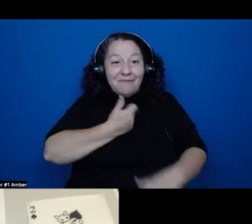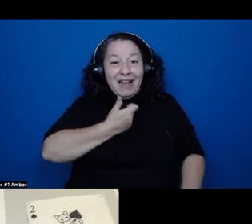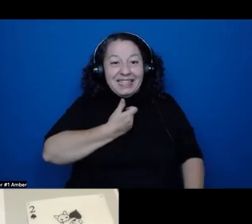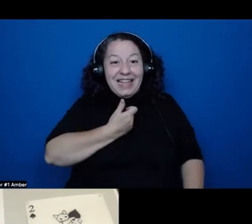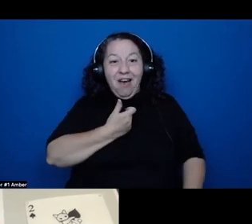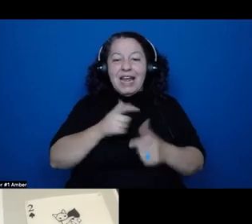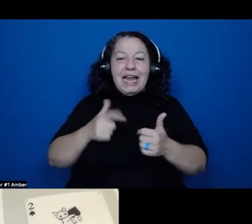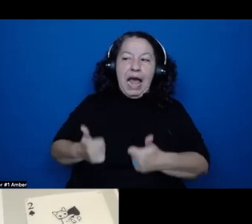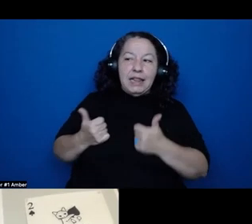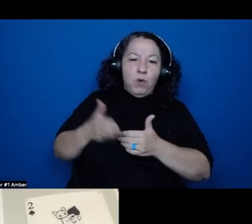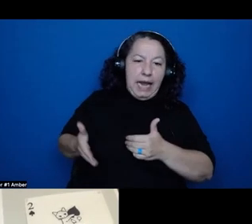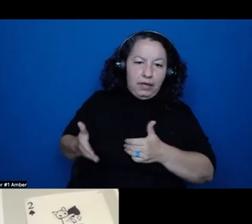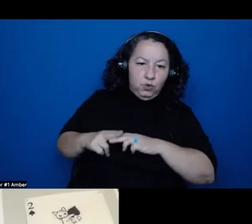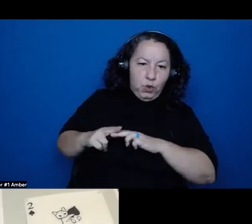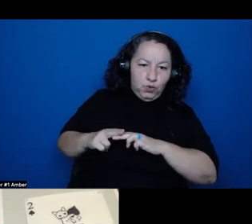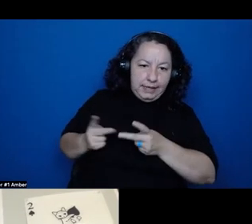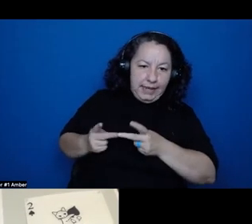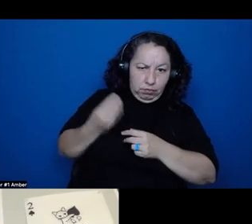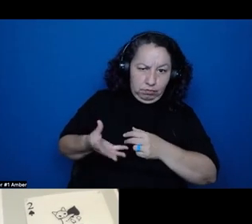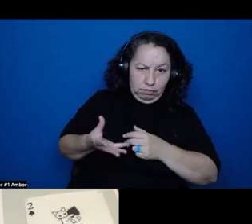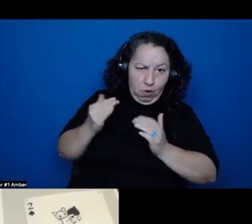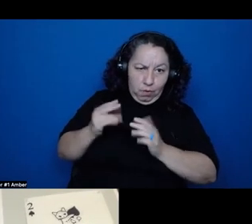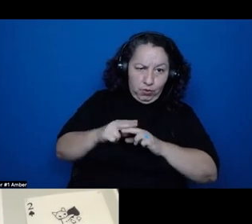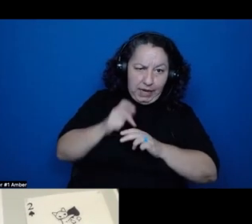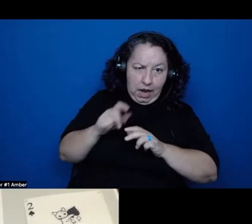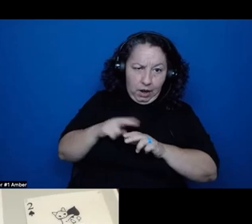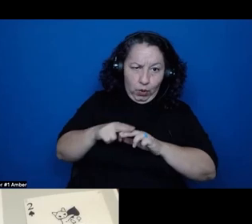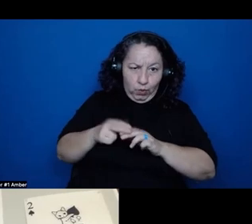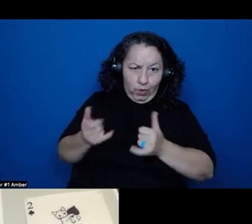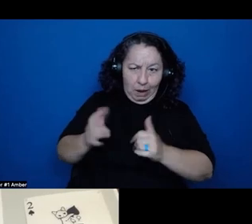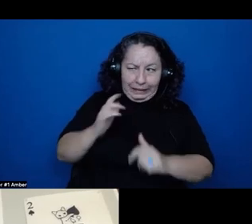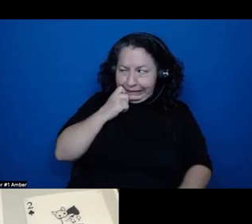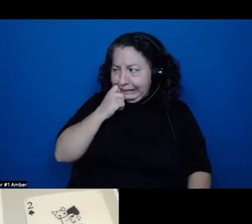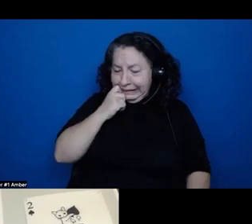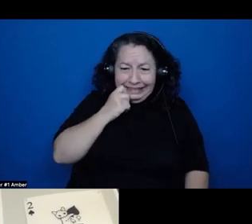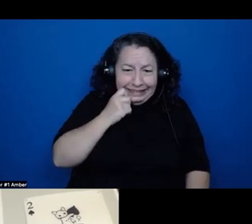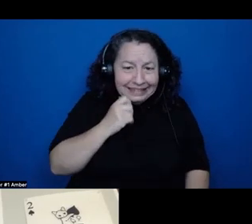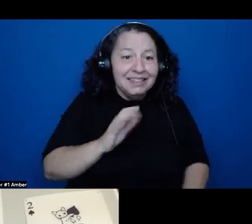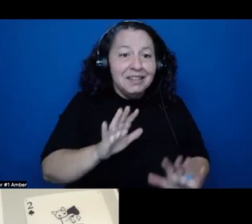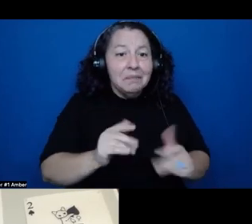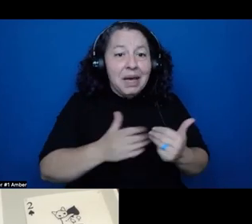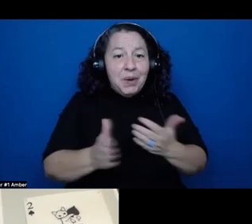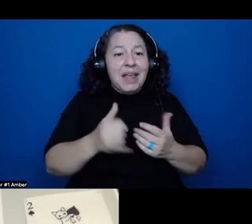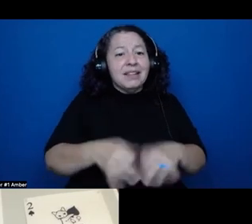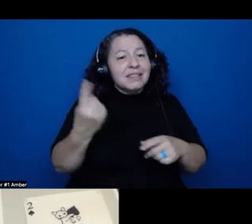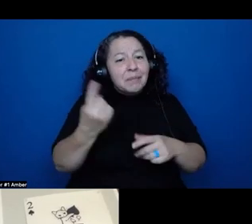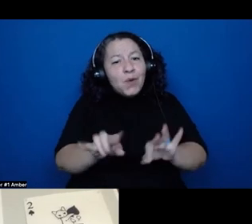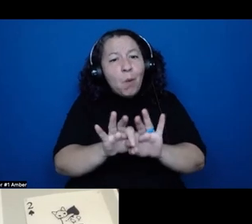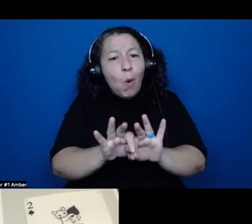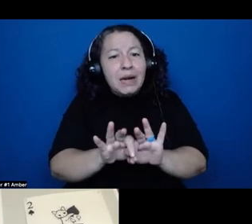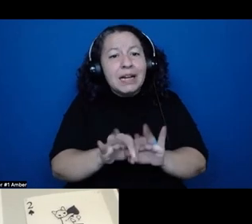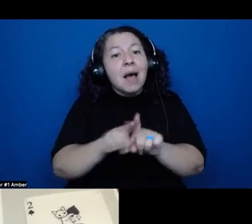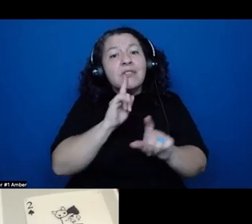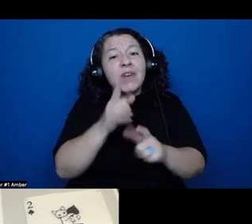through. And so that's something that's really important. And then I think I'm also really interested in